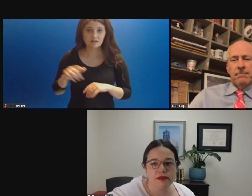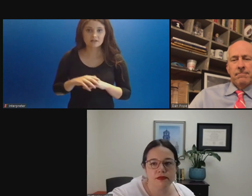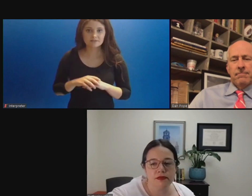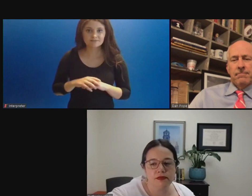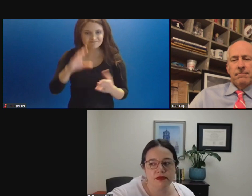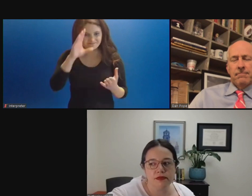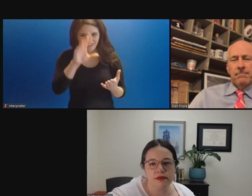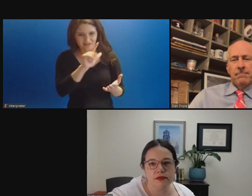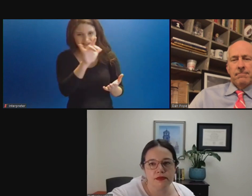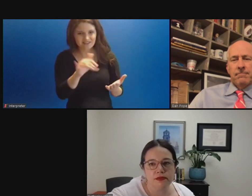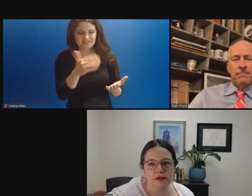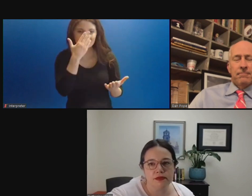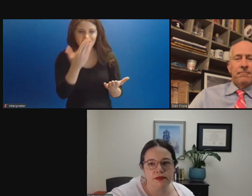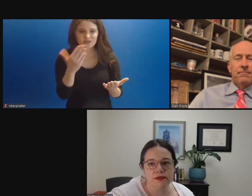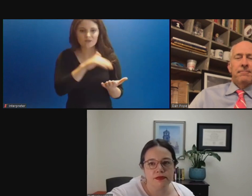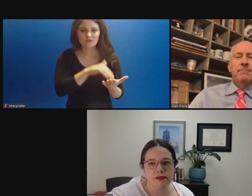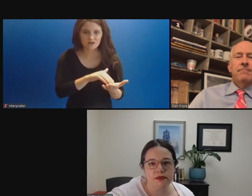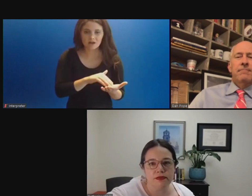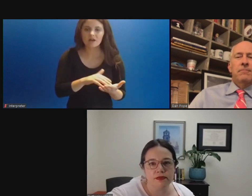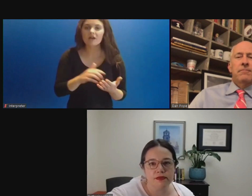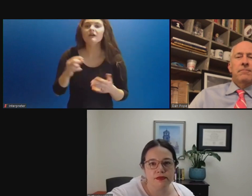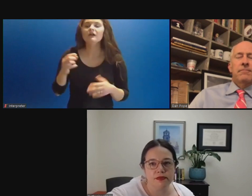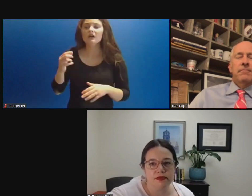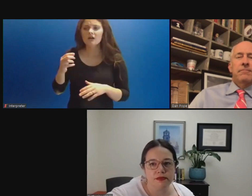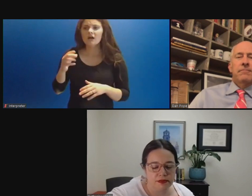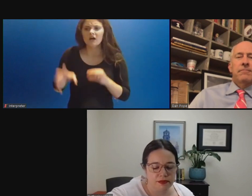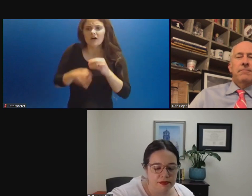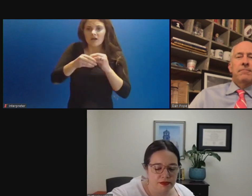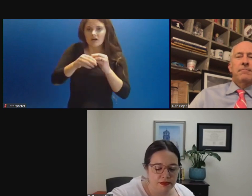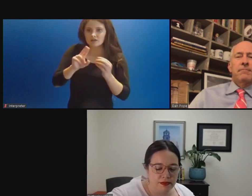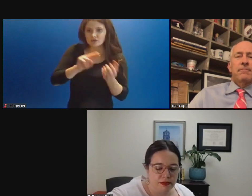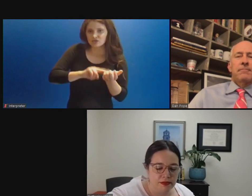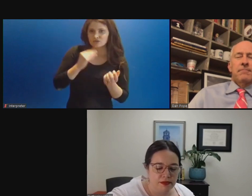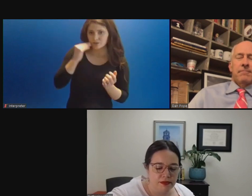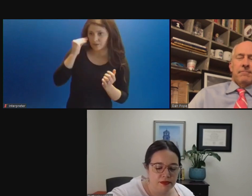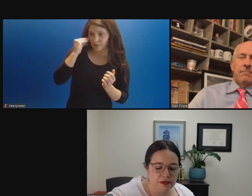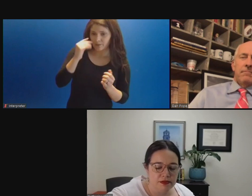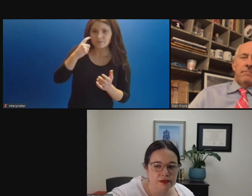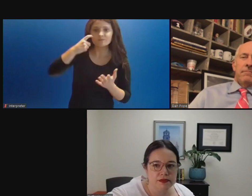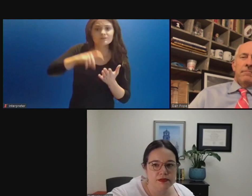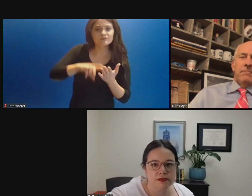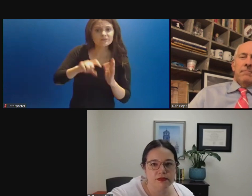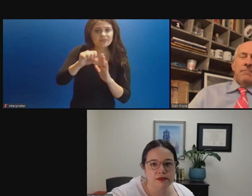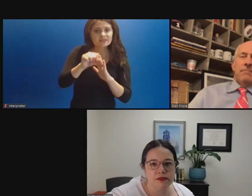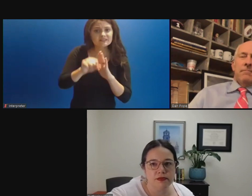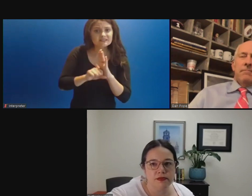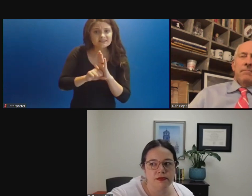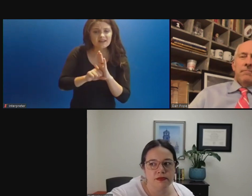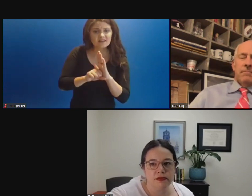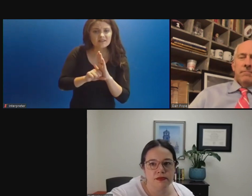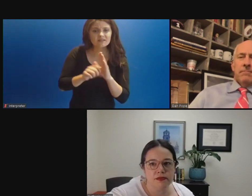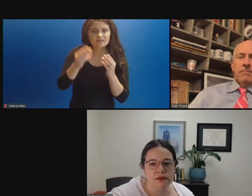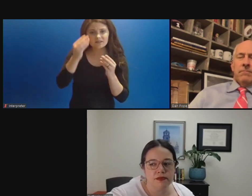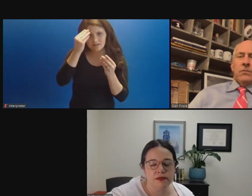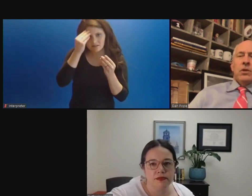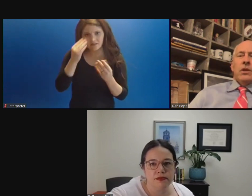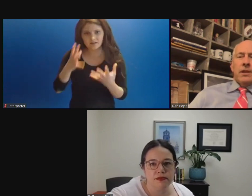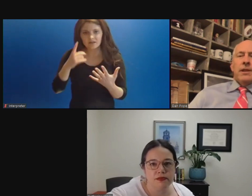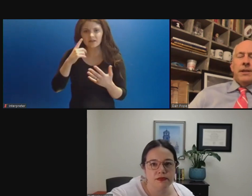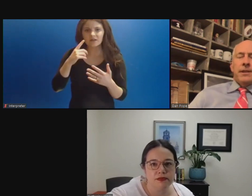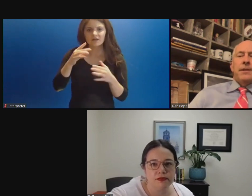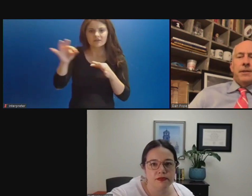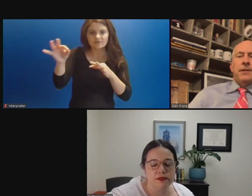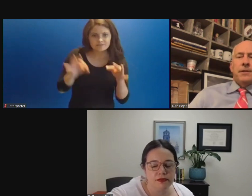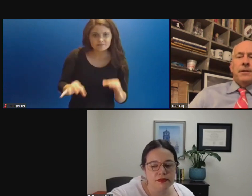Lacey, thanks again. Kind of picking back on the nursing home, we saw that the state released a guidance for nursing homes